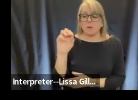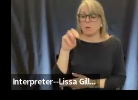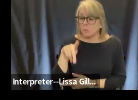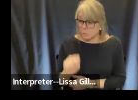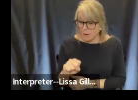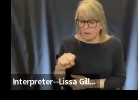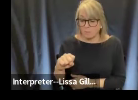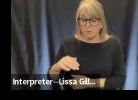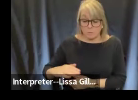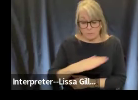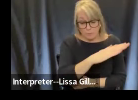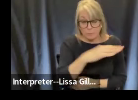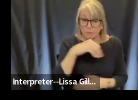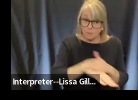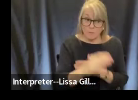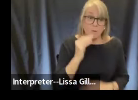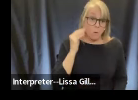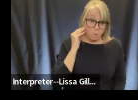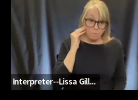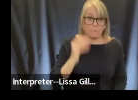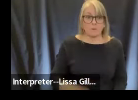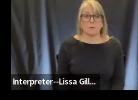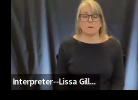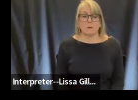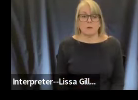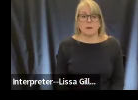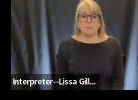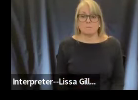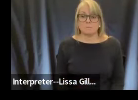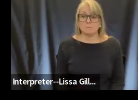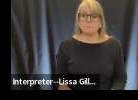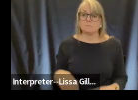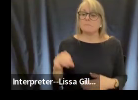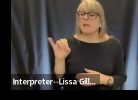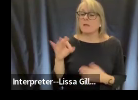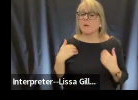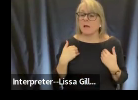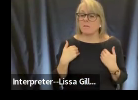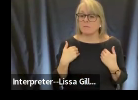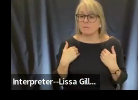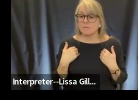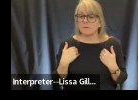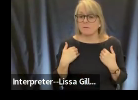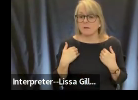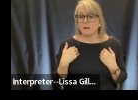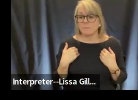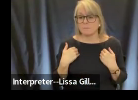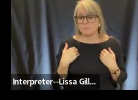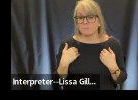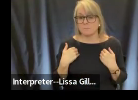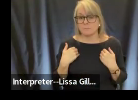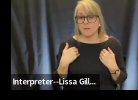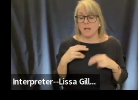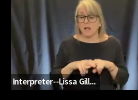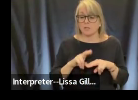exits on the exterior of your home. And then for those who have, a very fortunate means, having a chair lift